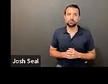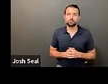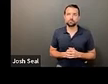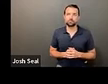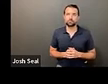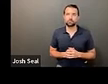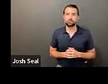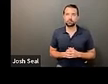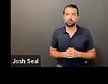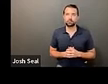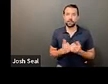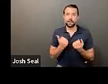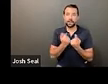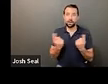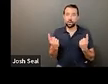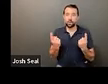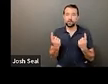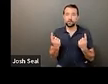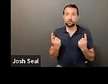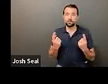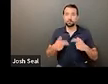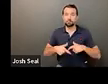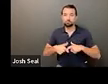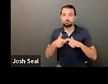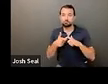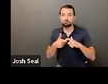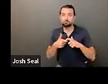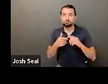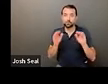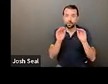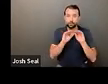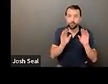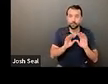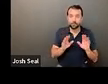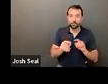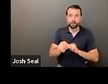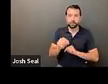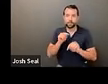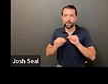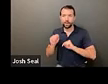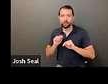Anybody need me to stop or go back or anything? Anything in chat?